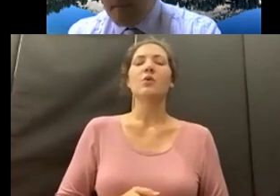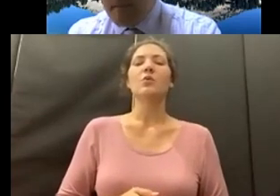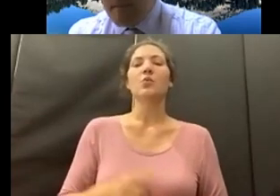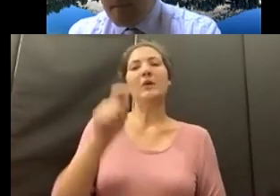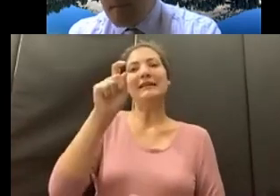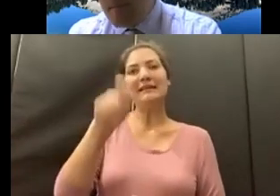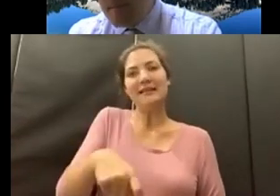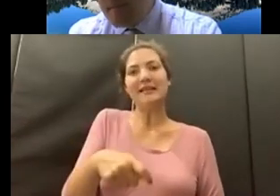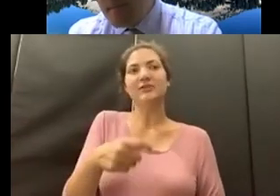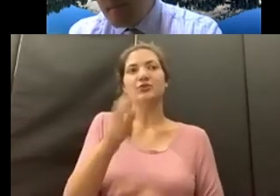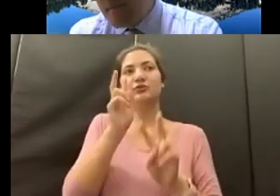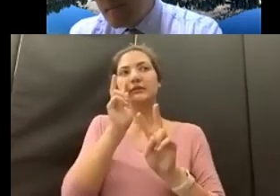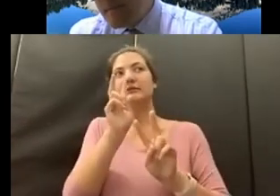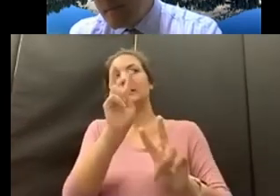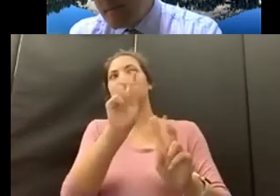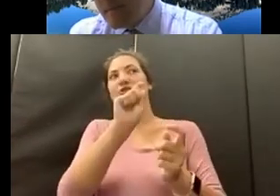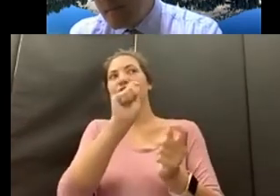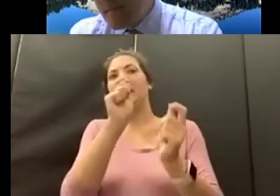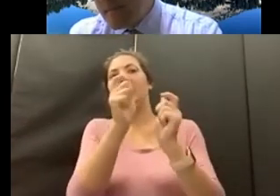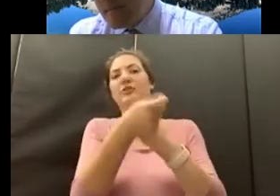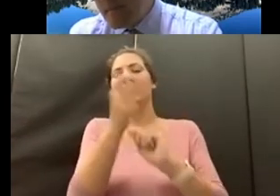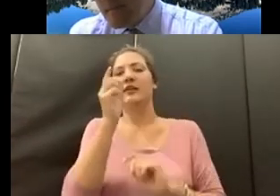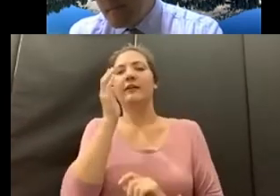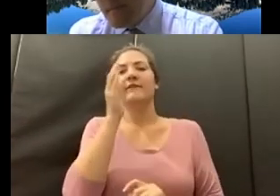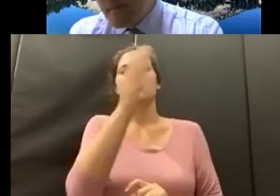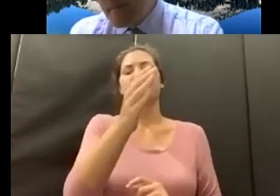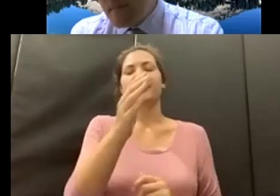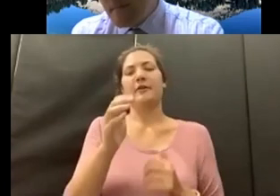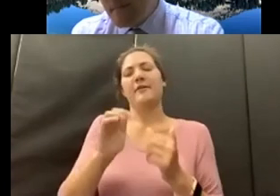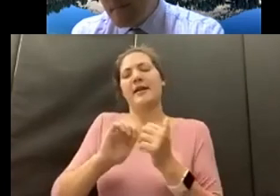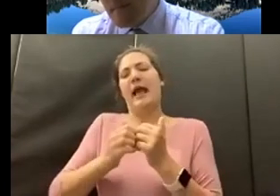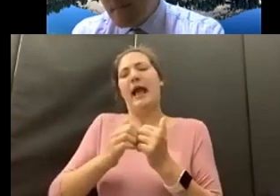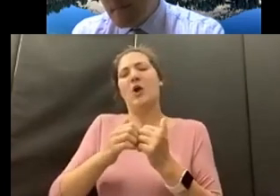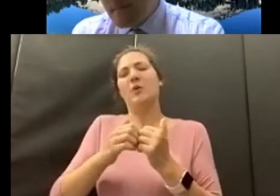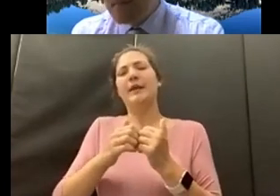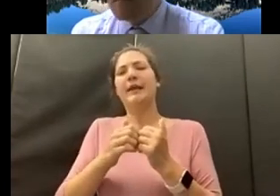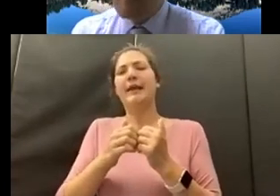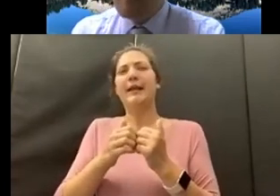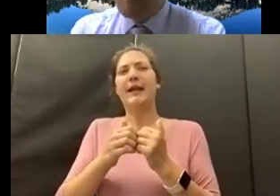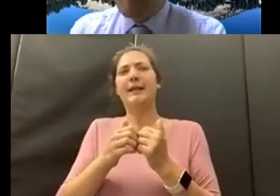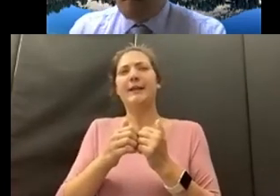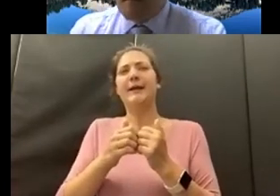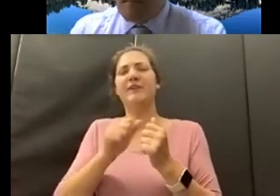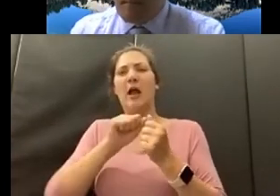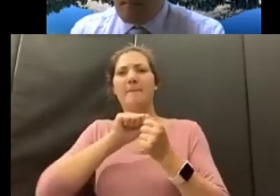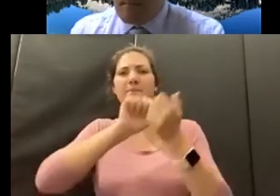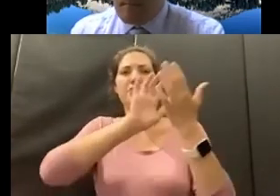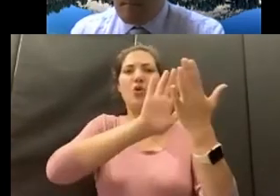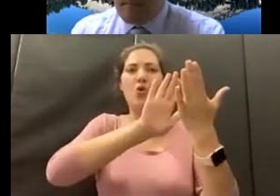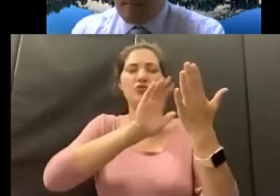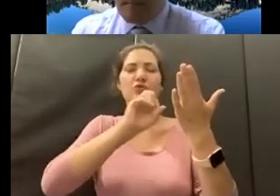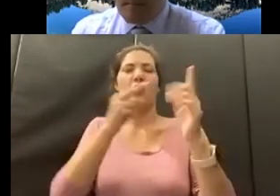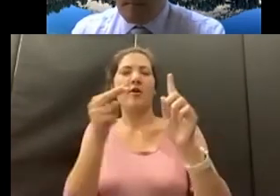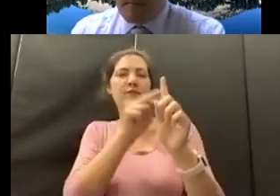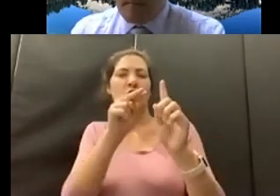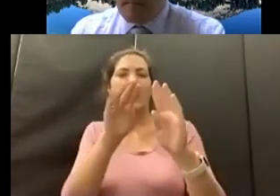the way in which we kind of do housing, right? And we moved, you know, in